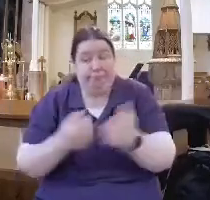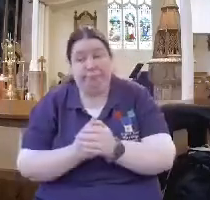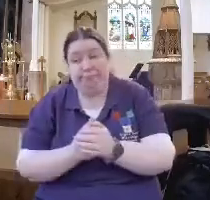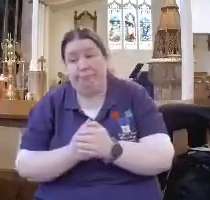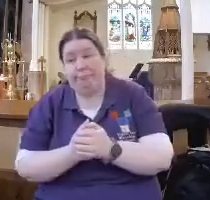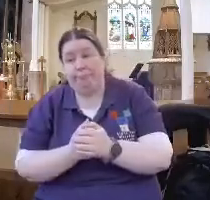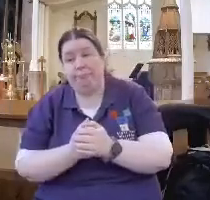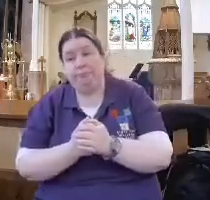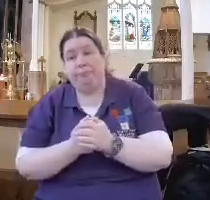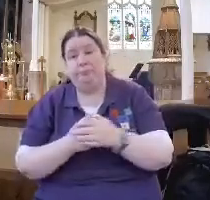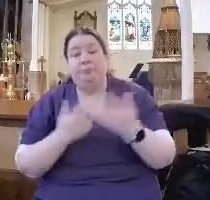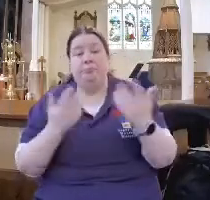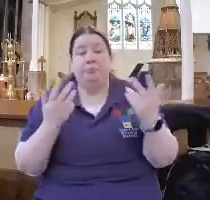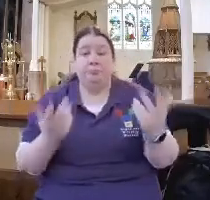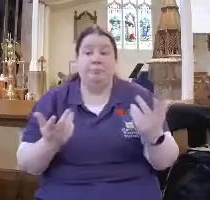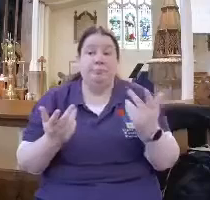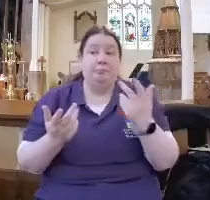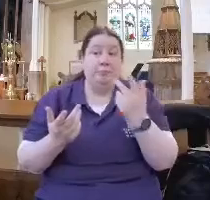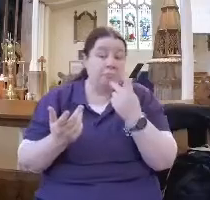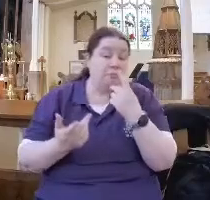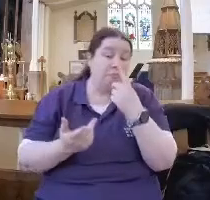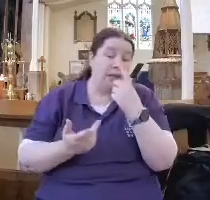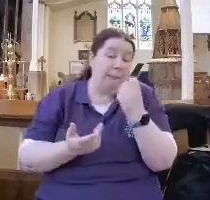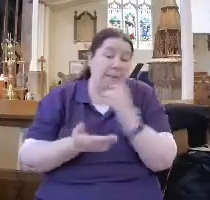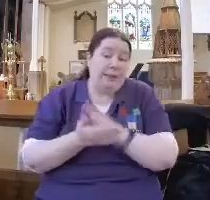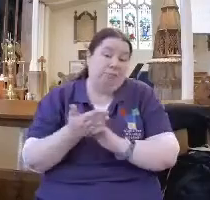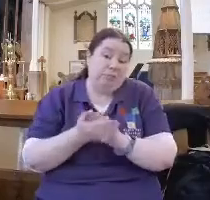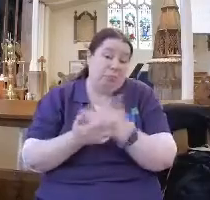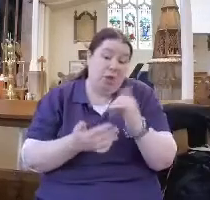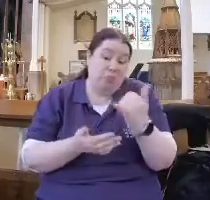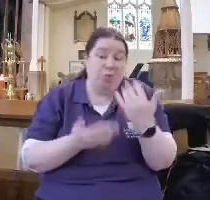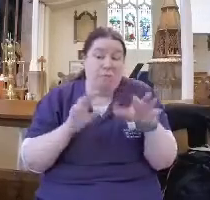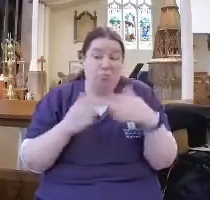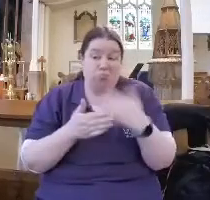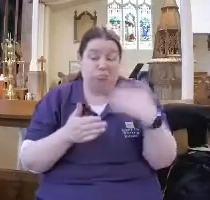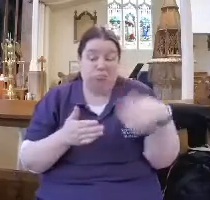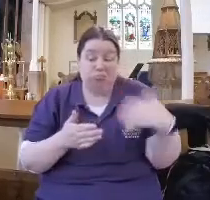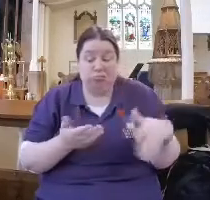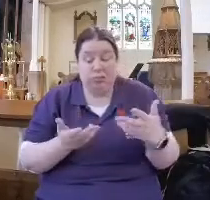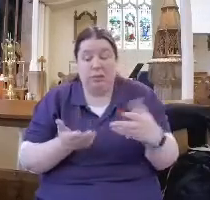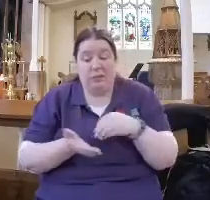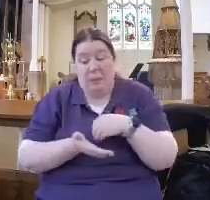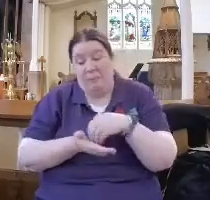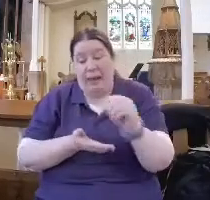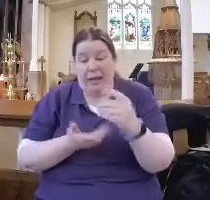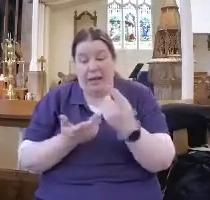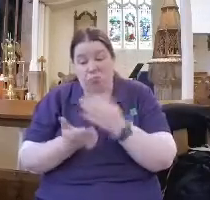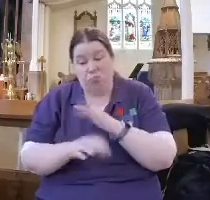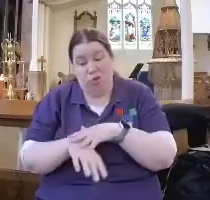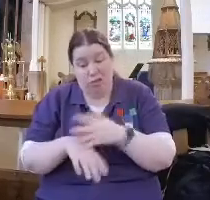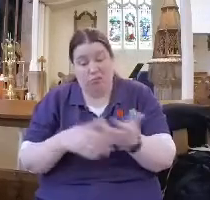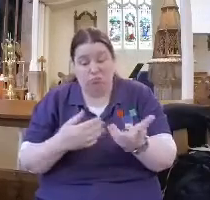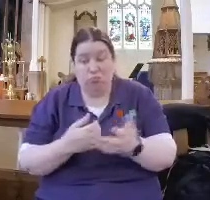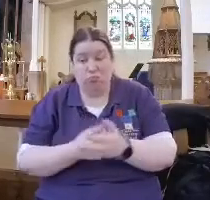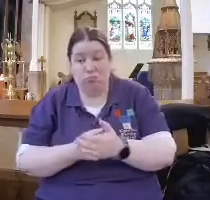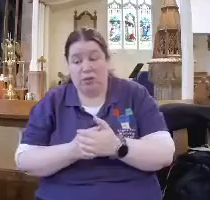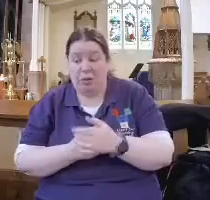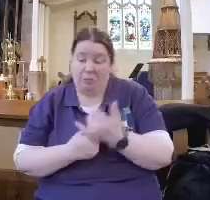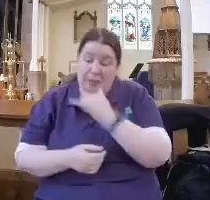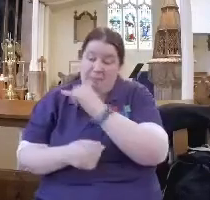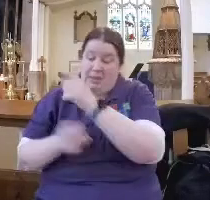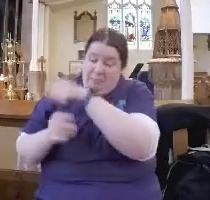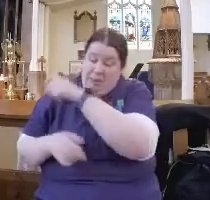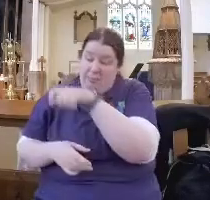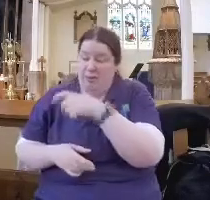But there can sometimes be a cost involved. There can be a price to pay. You may think, I've got to leave that group of people